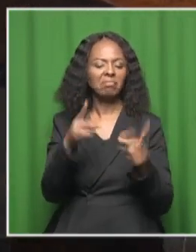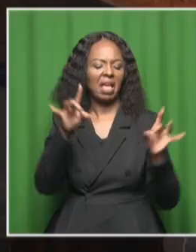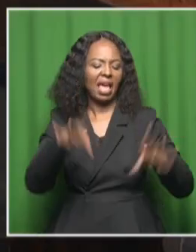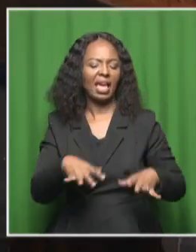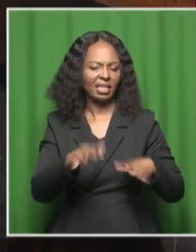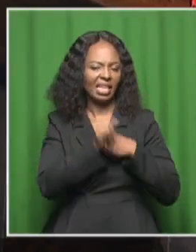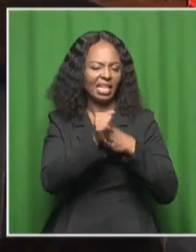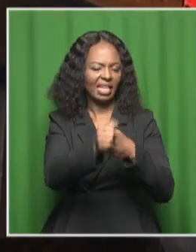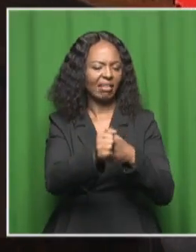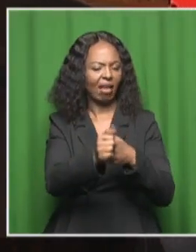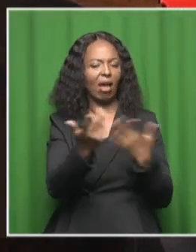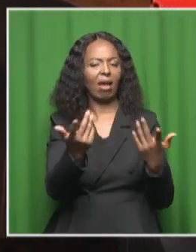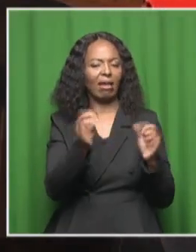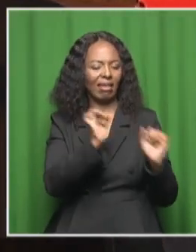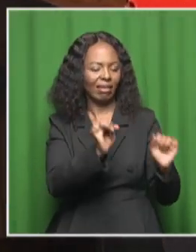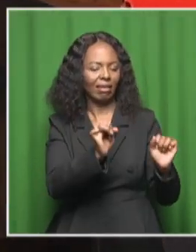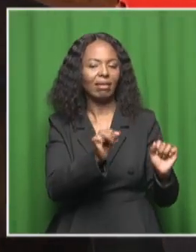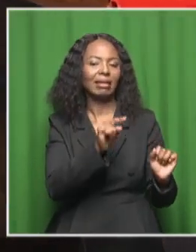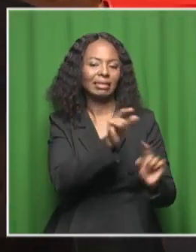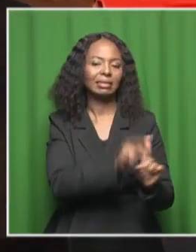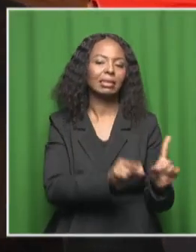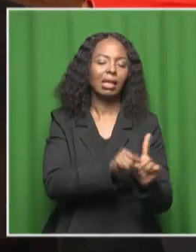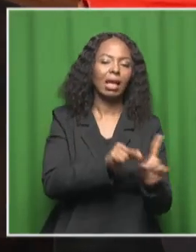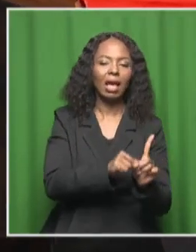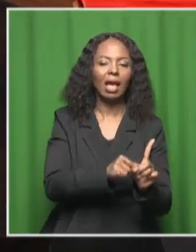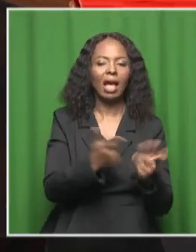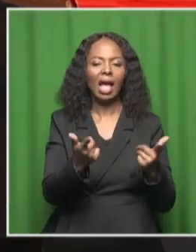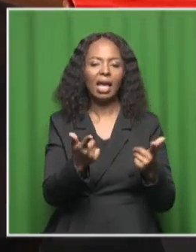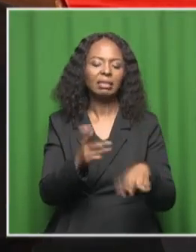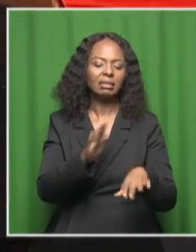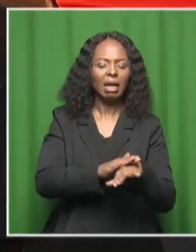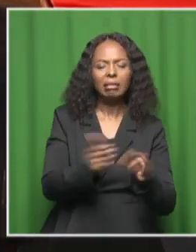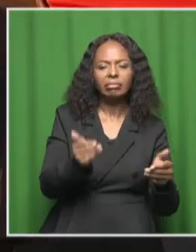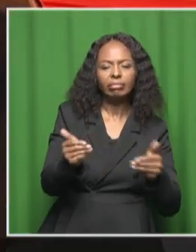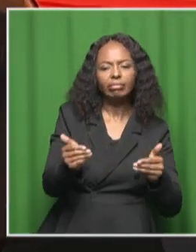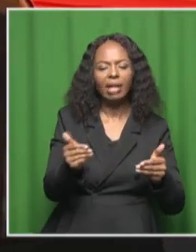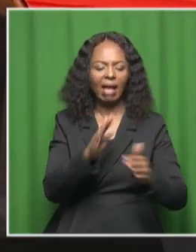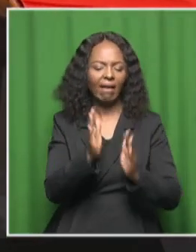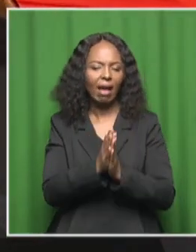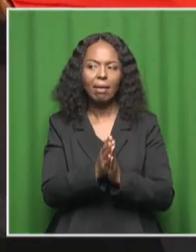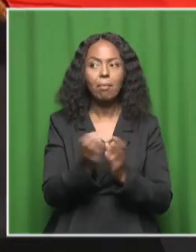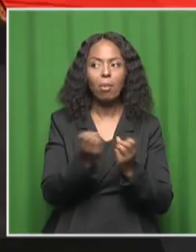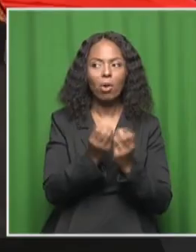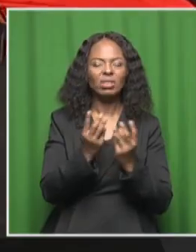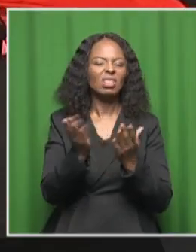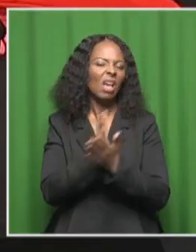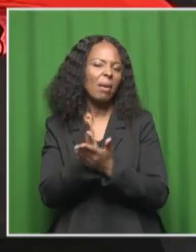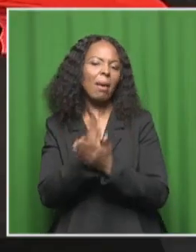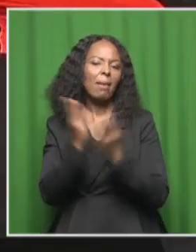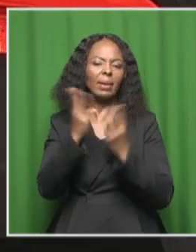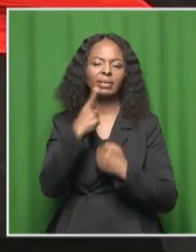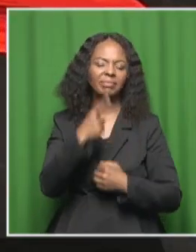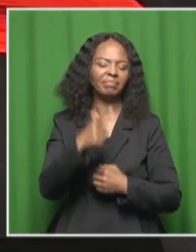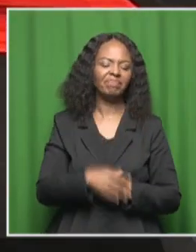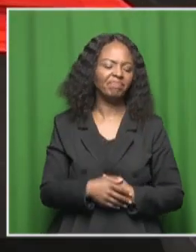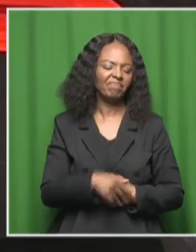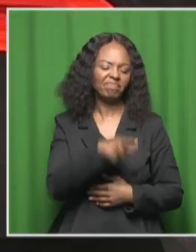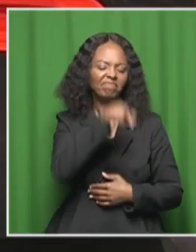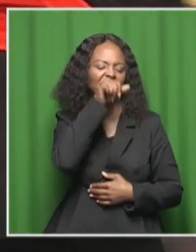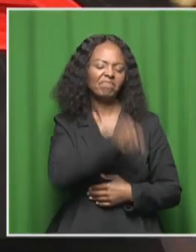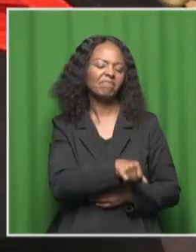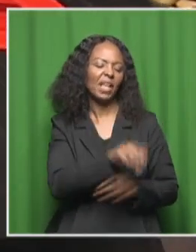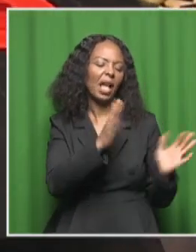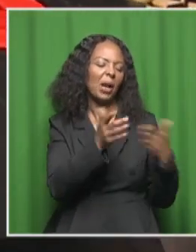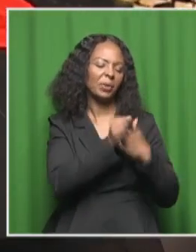from what you've seen out there, as a reflection on his legacy, what do you say, especially to those who are saying that, look at what